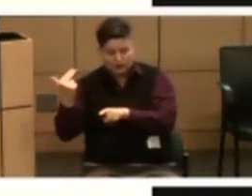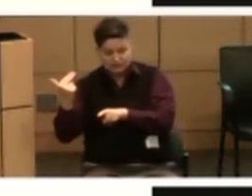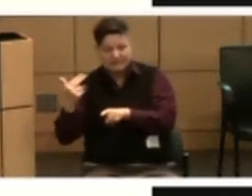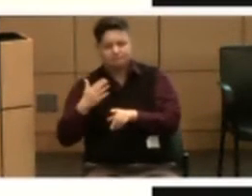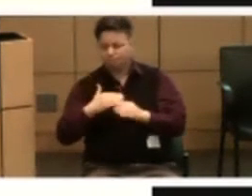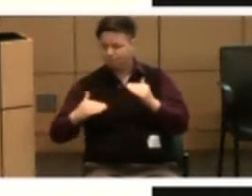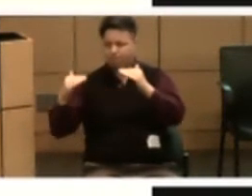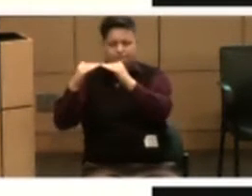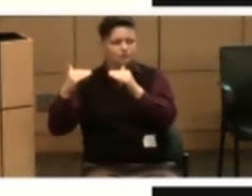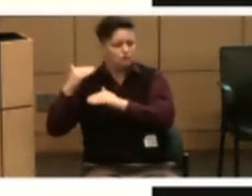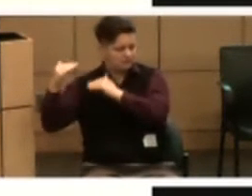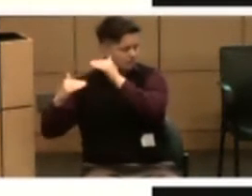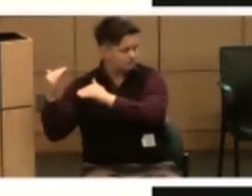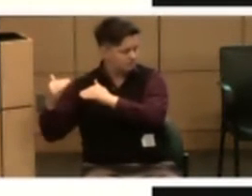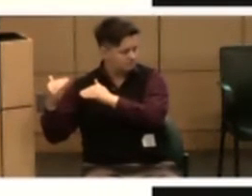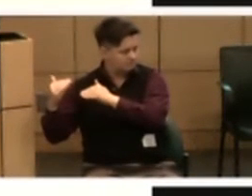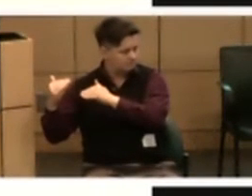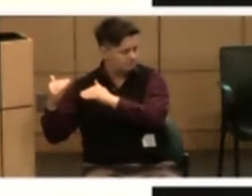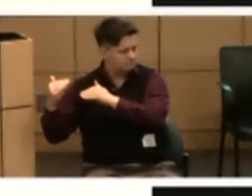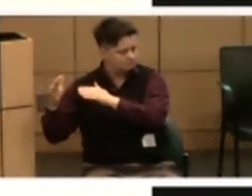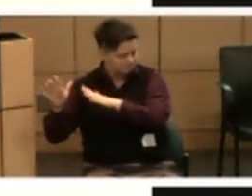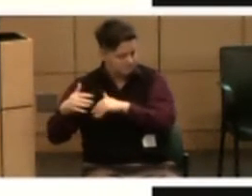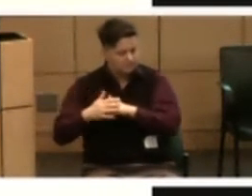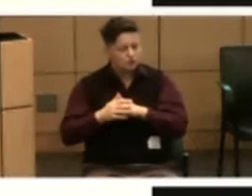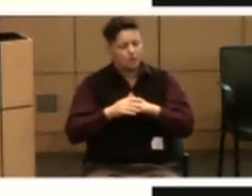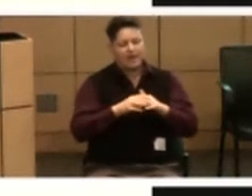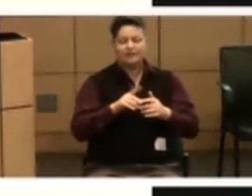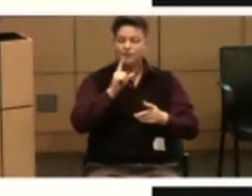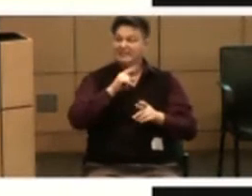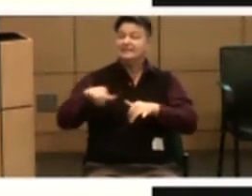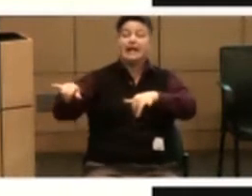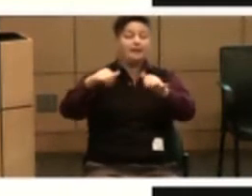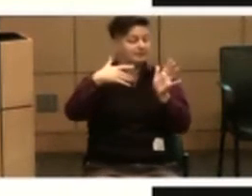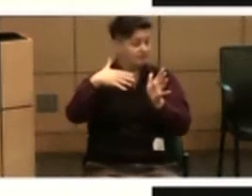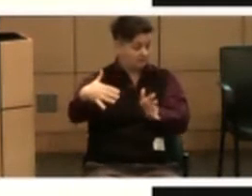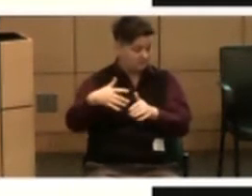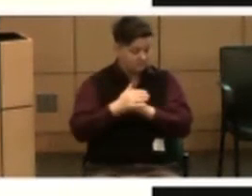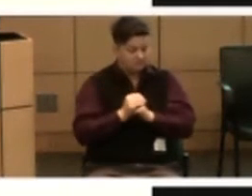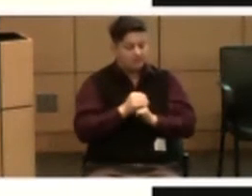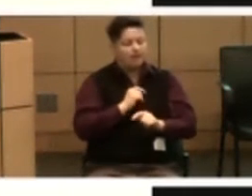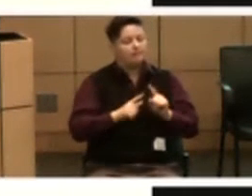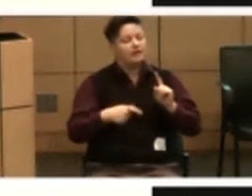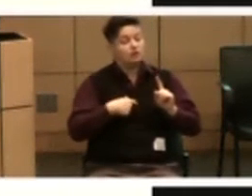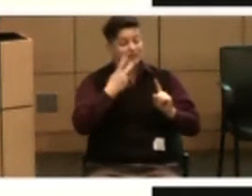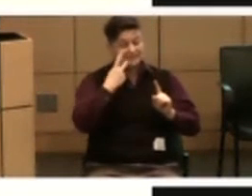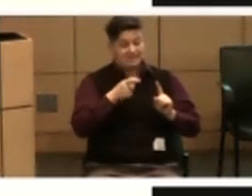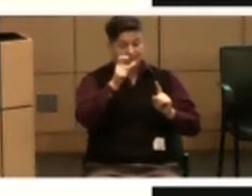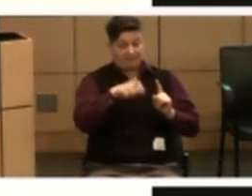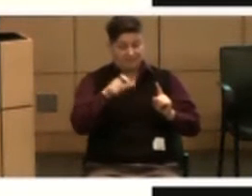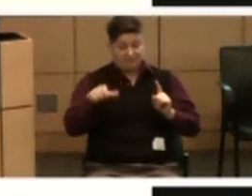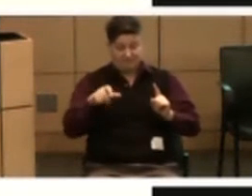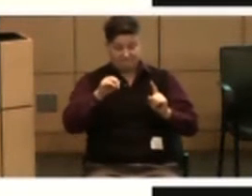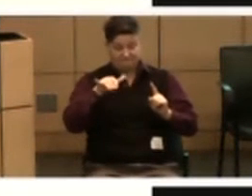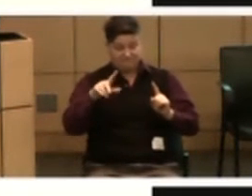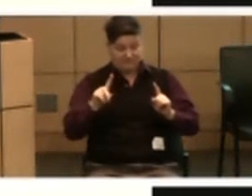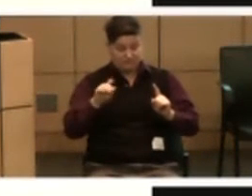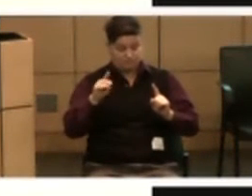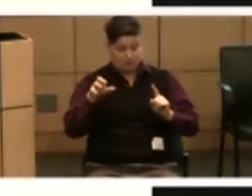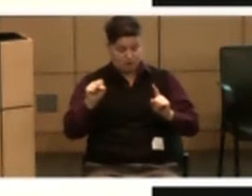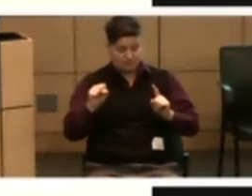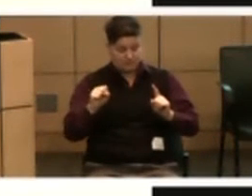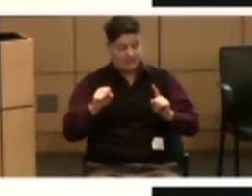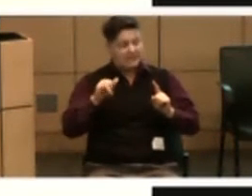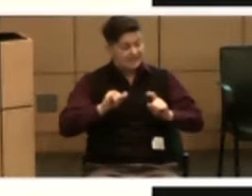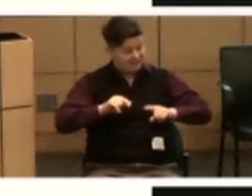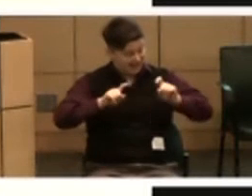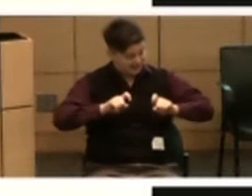well as the adults. Okay, so that replicates the other studies. But what's shown here by the filled bars is performance on the same task, but with this